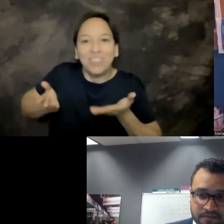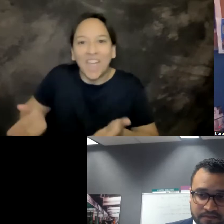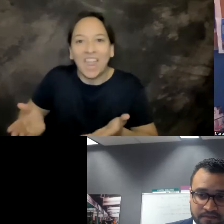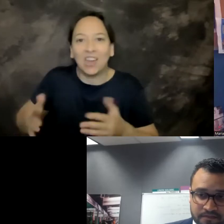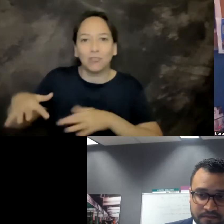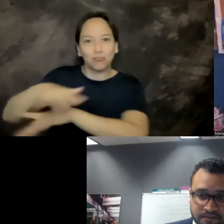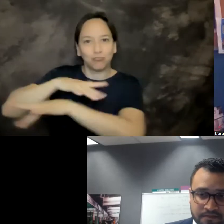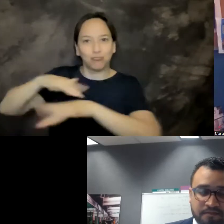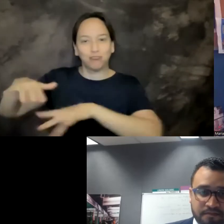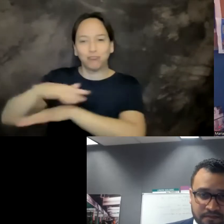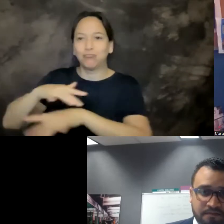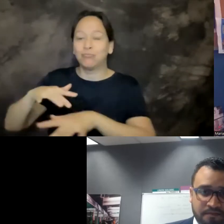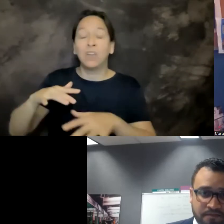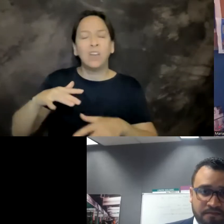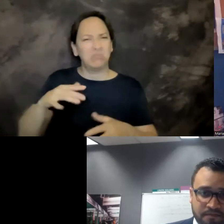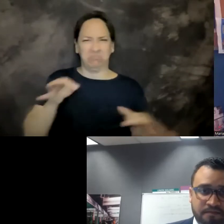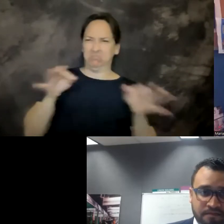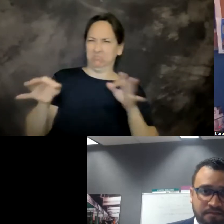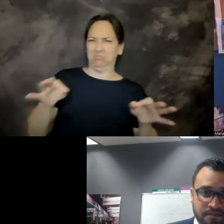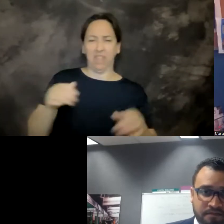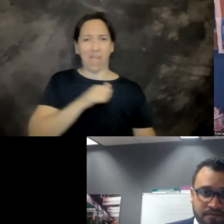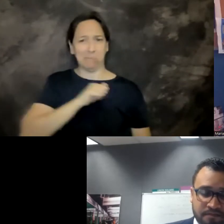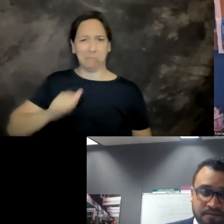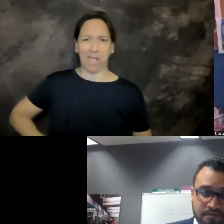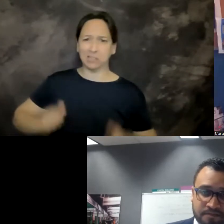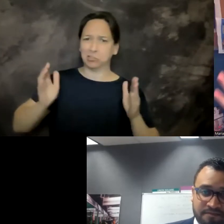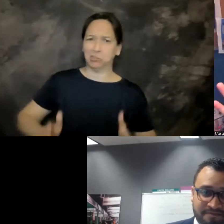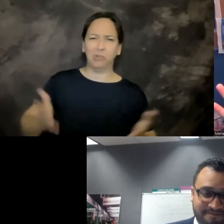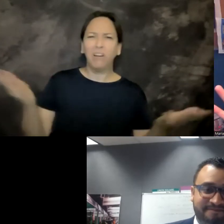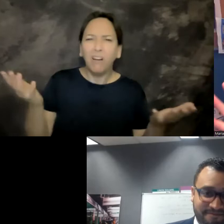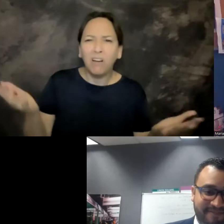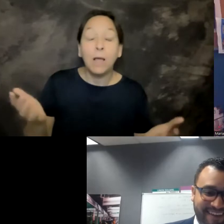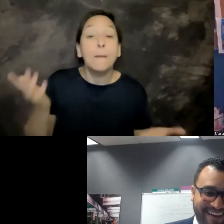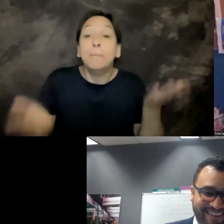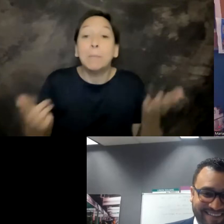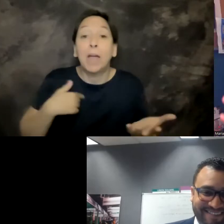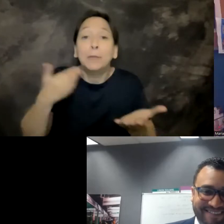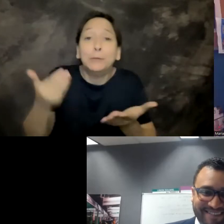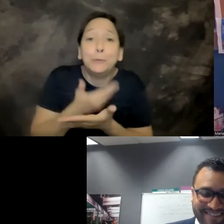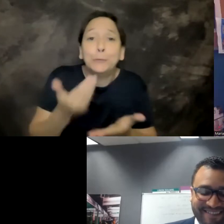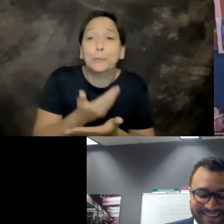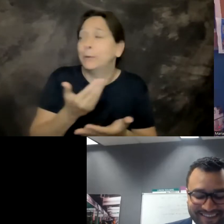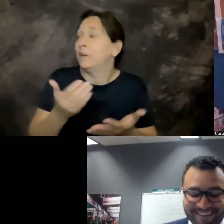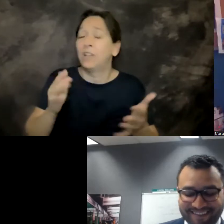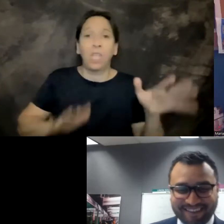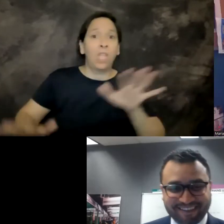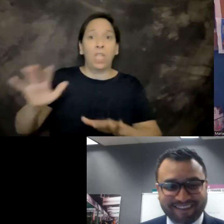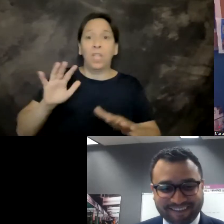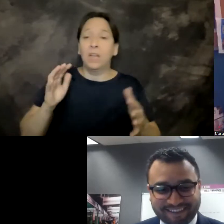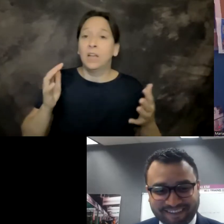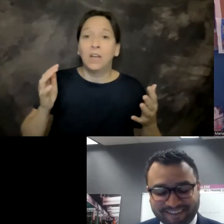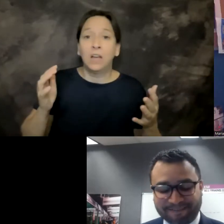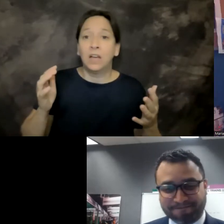transit ambassadors, etc. Like if I am on the Orange, let's say I didn't hear any of this, I have no idea what's going on. I show up